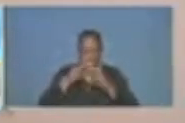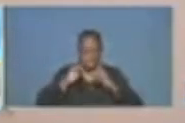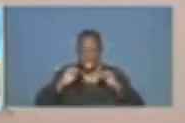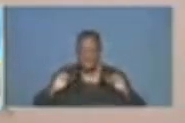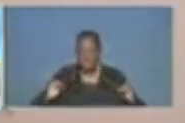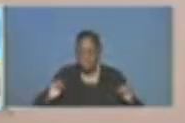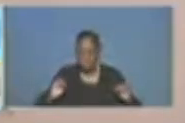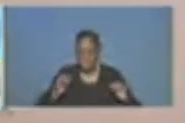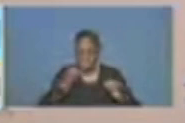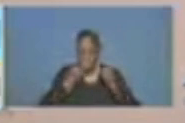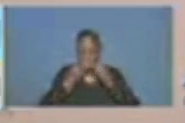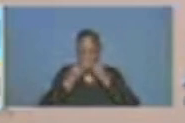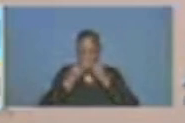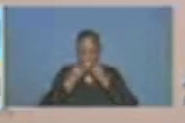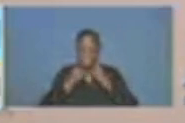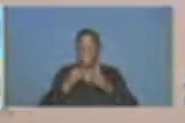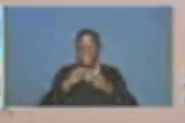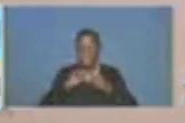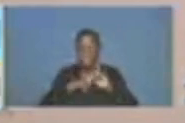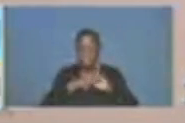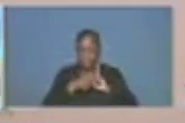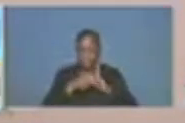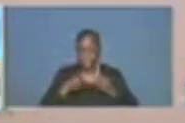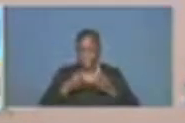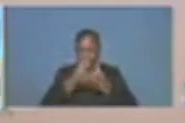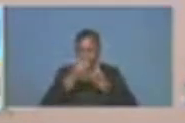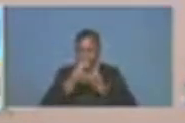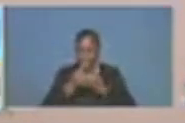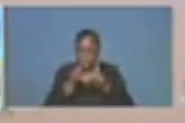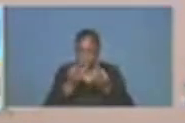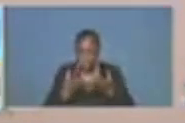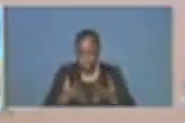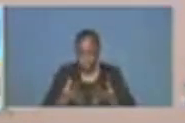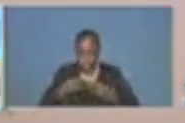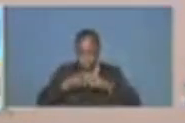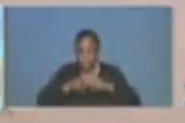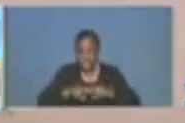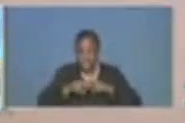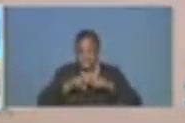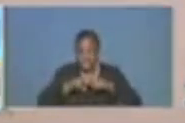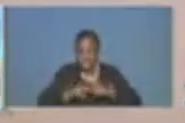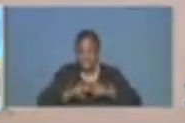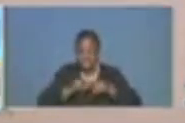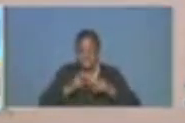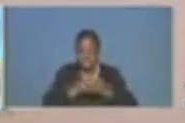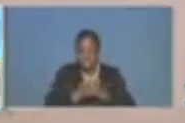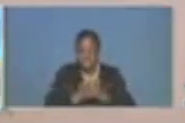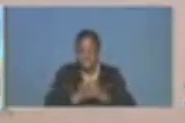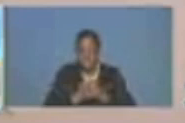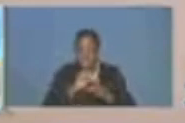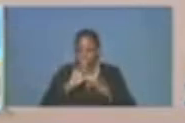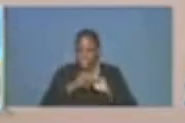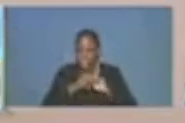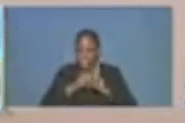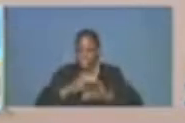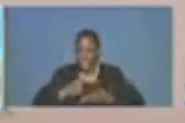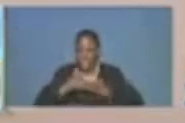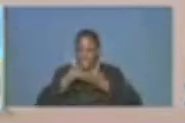we have different weight loss packages that we could cater towards different individuals or different persons so we can help